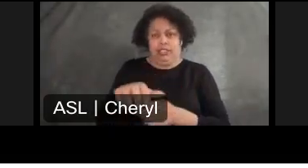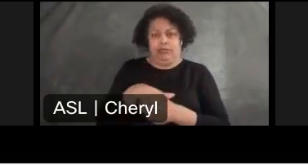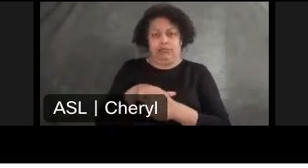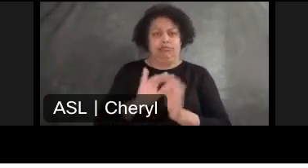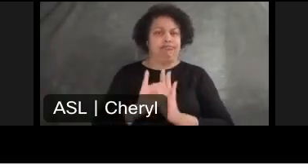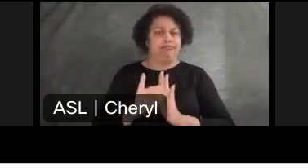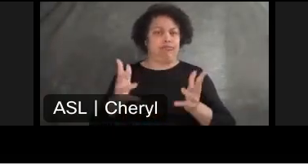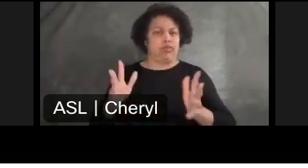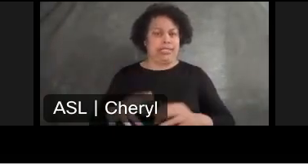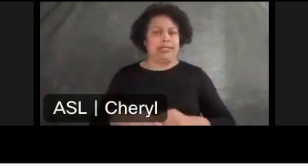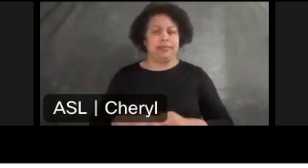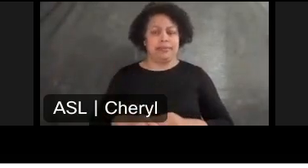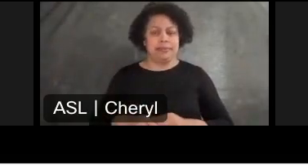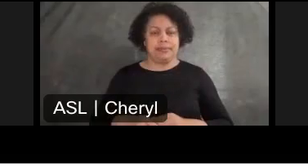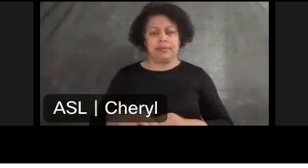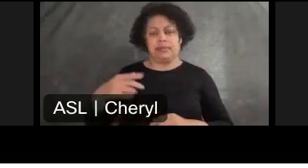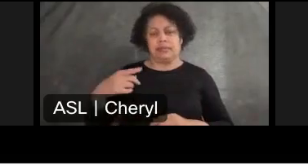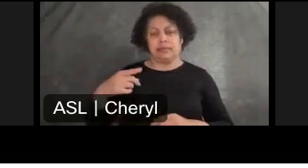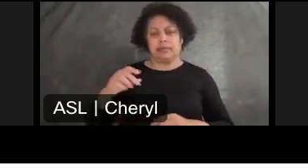For pod mapping,